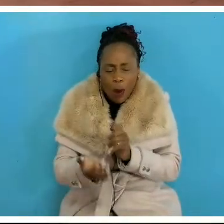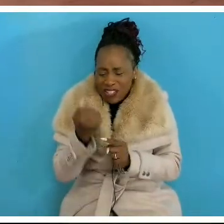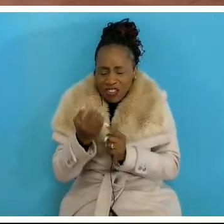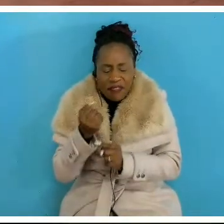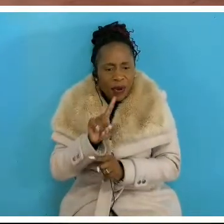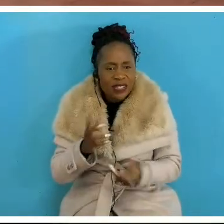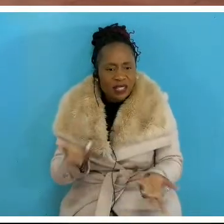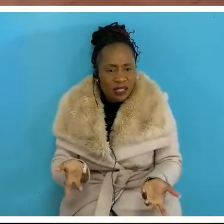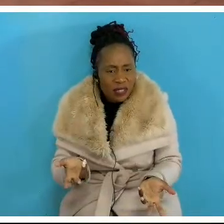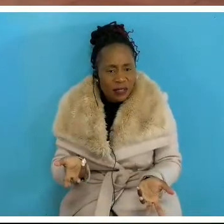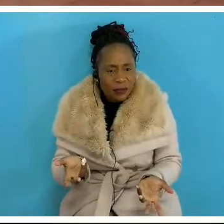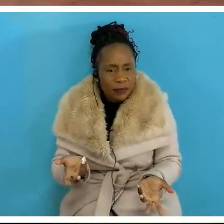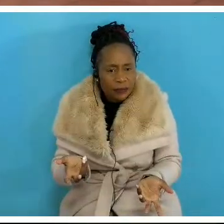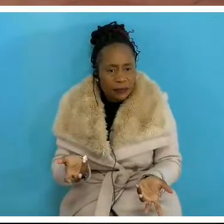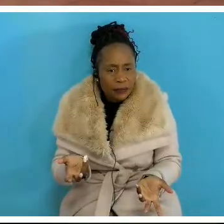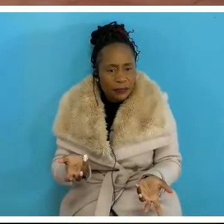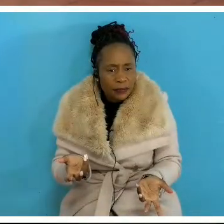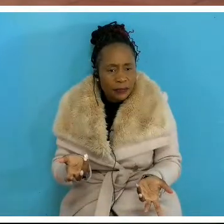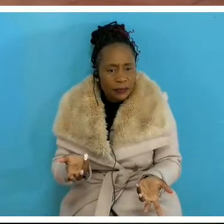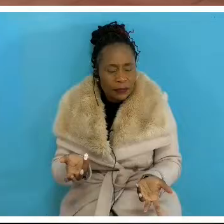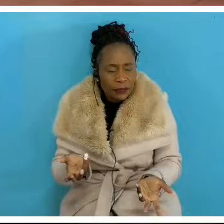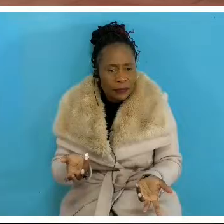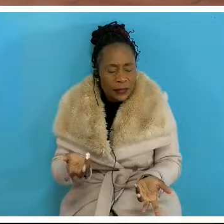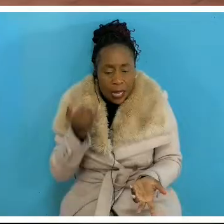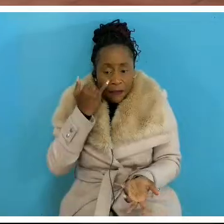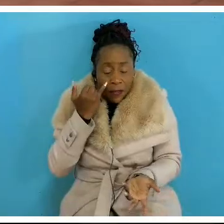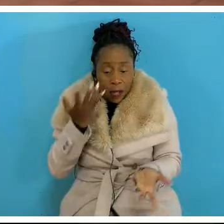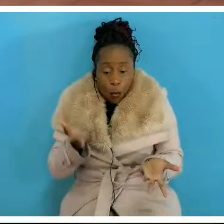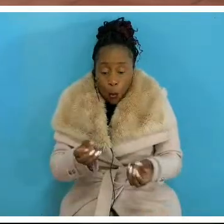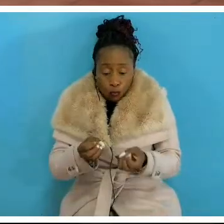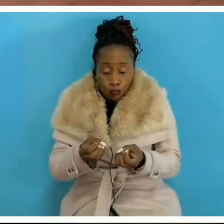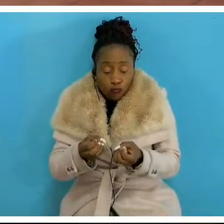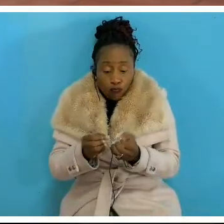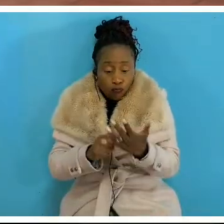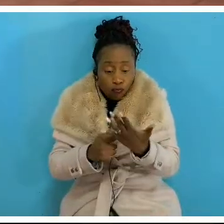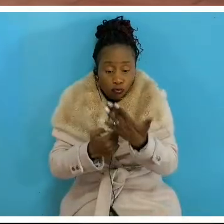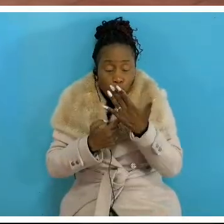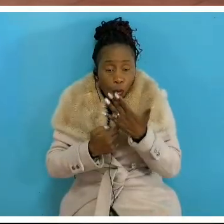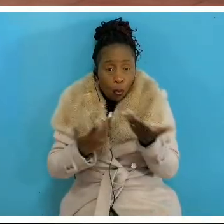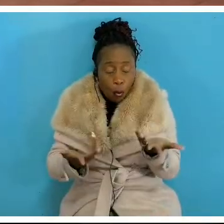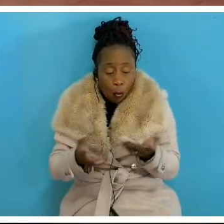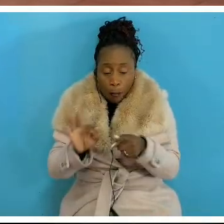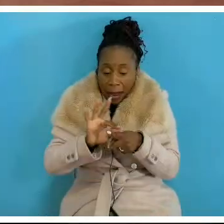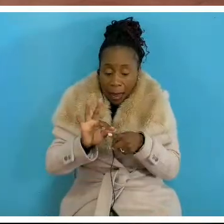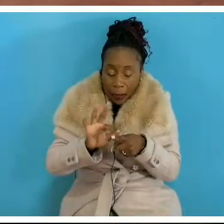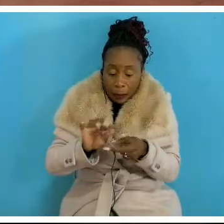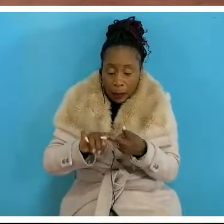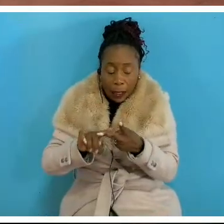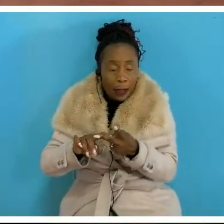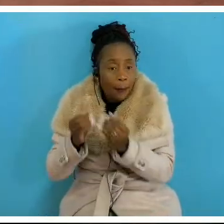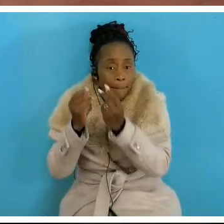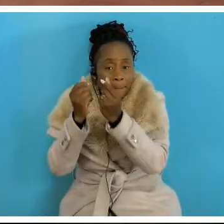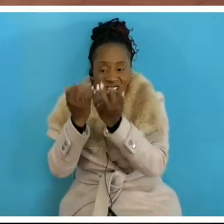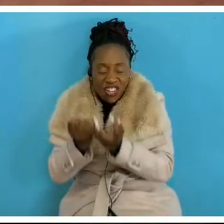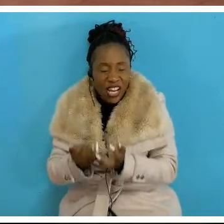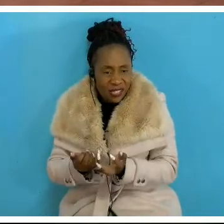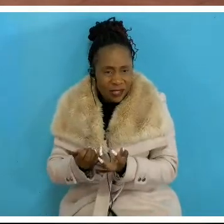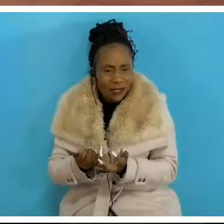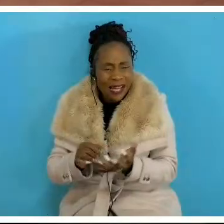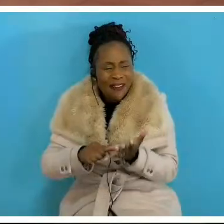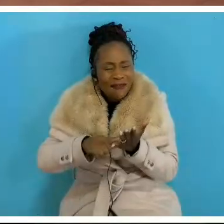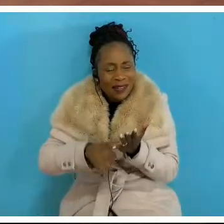achieve? And even if when you show the budget and your plan, the emphasis should be to